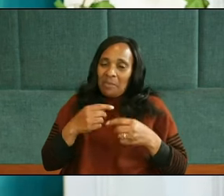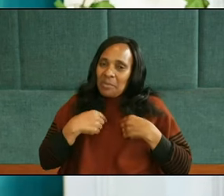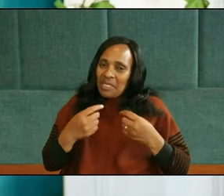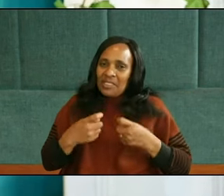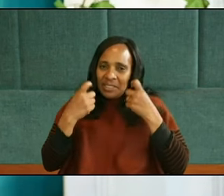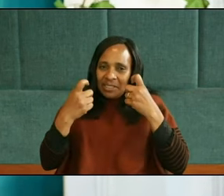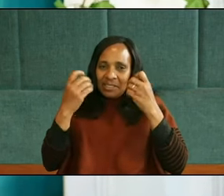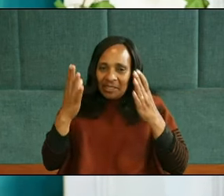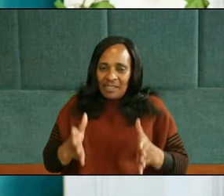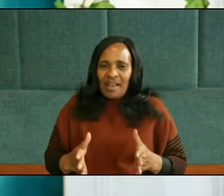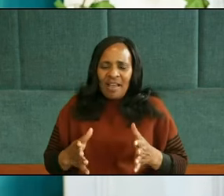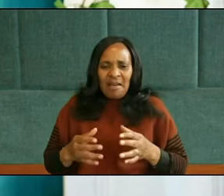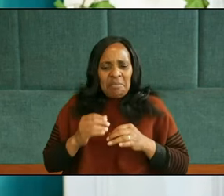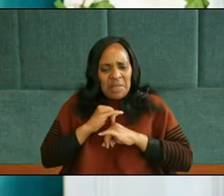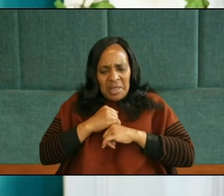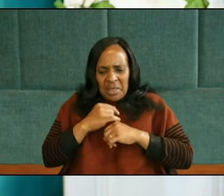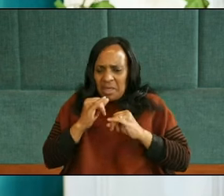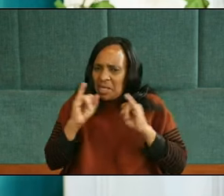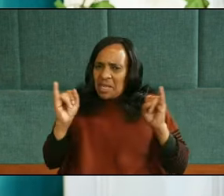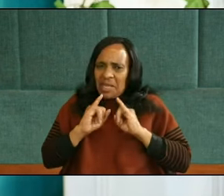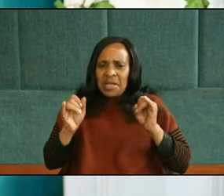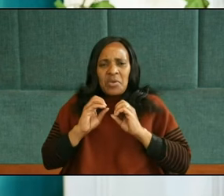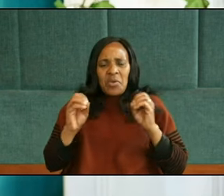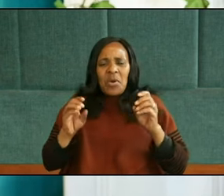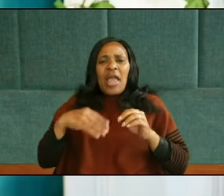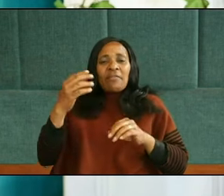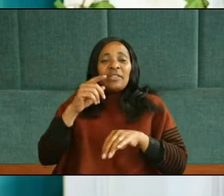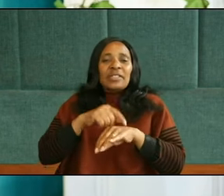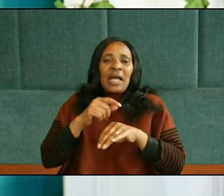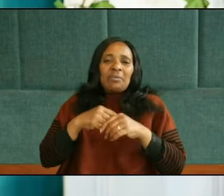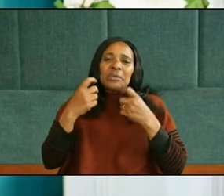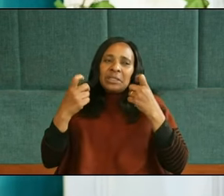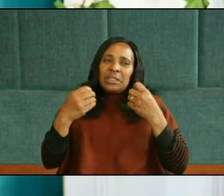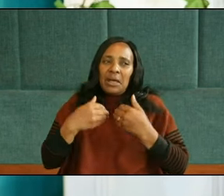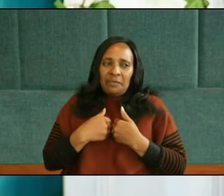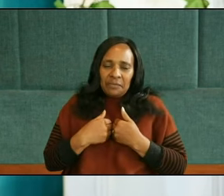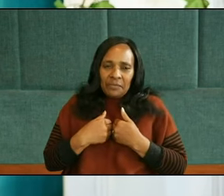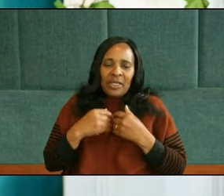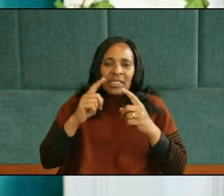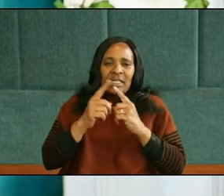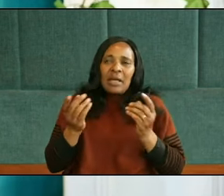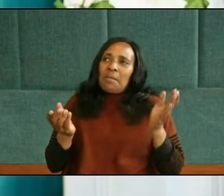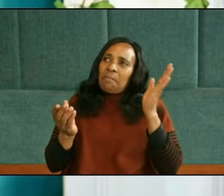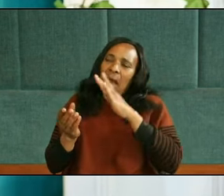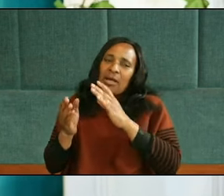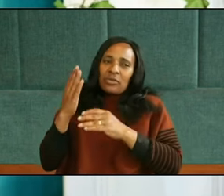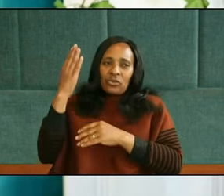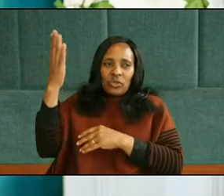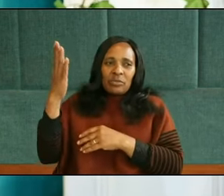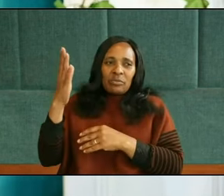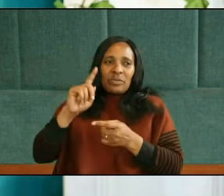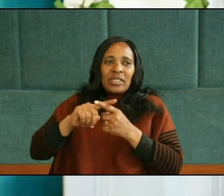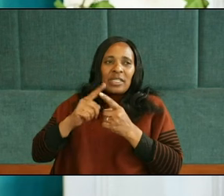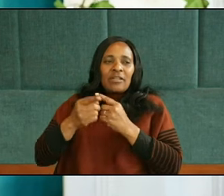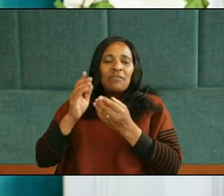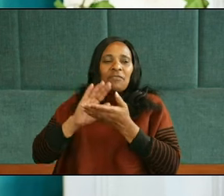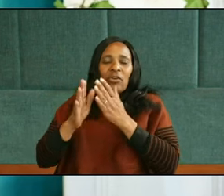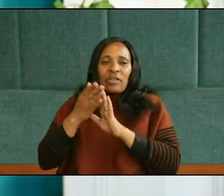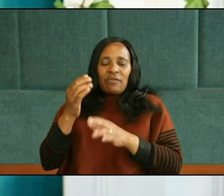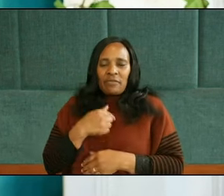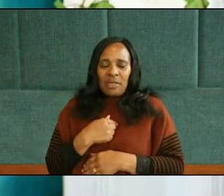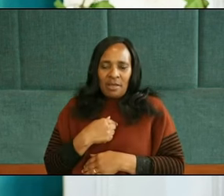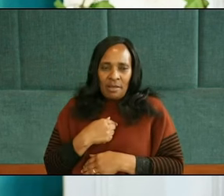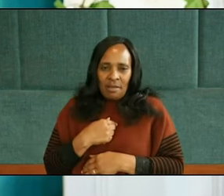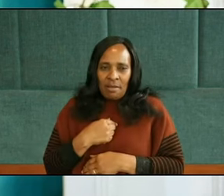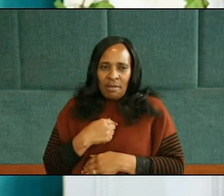can't say I am clean, because time and time again I will sin and still go back to him and he'll forgive me. True.